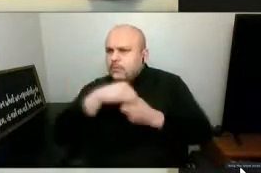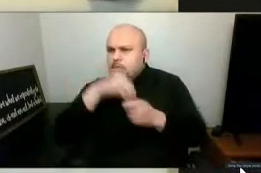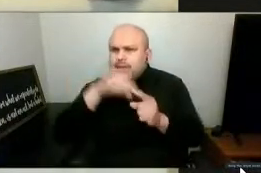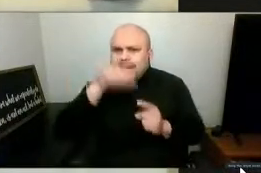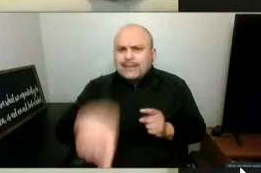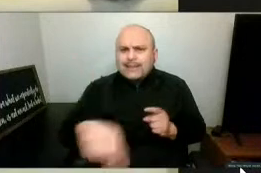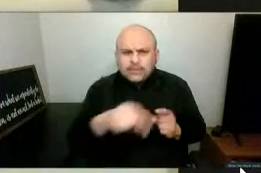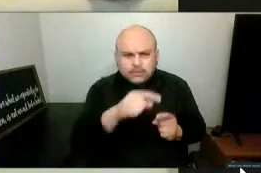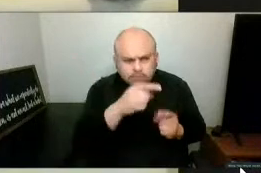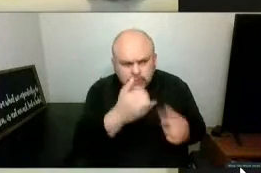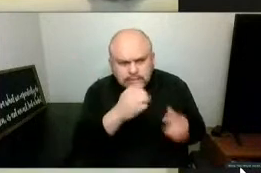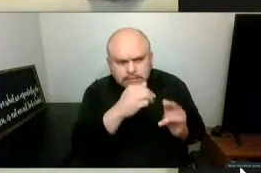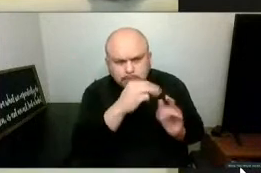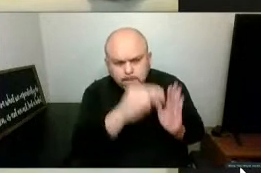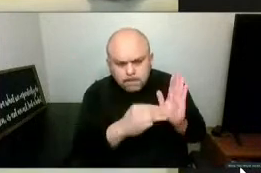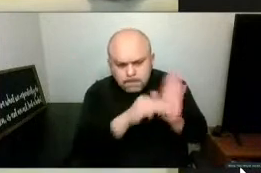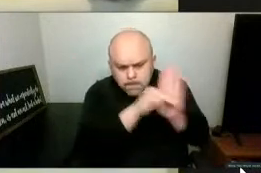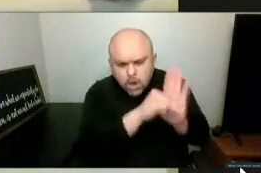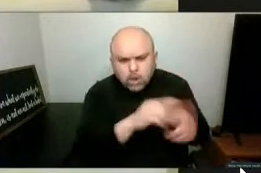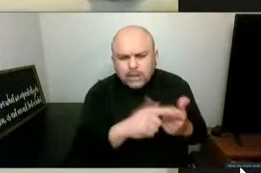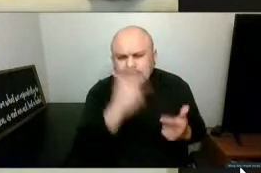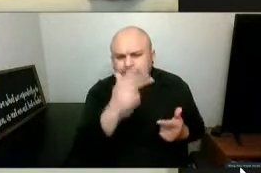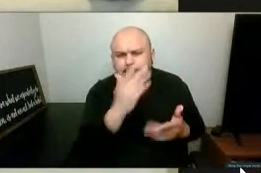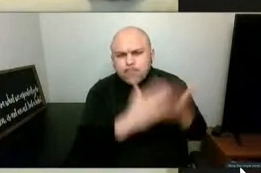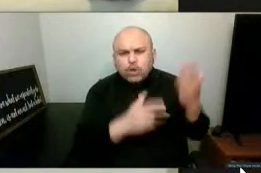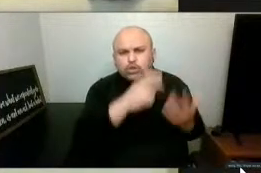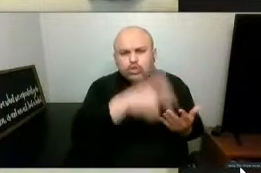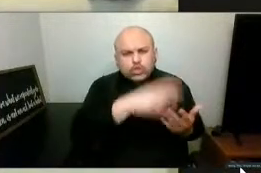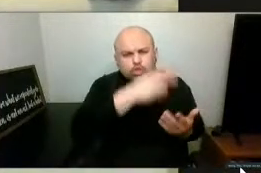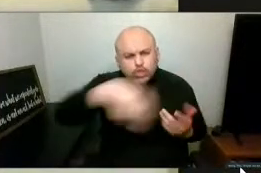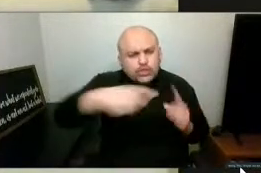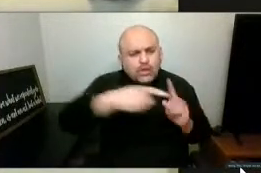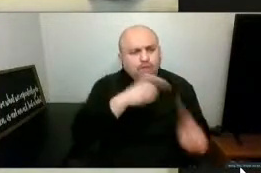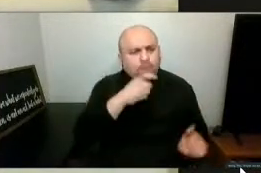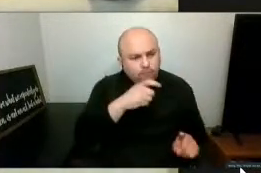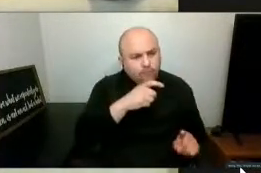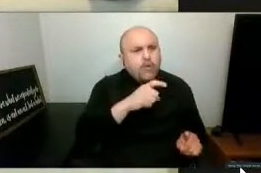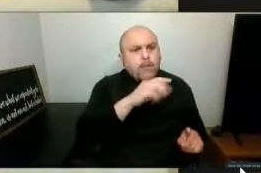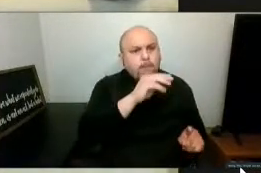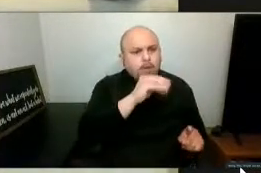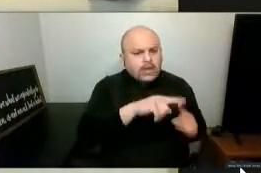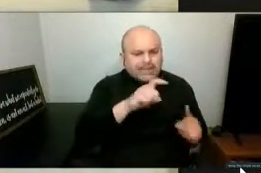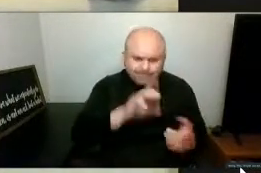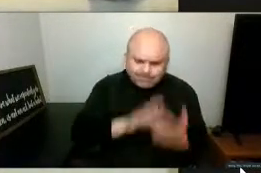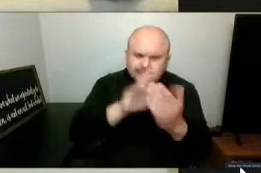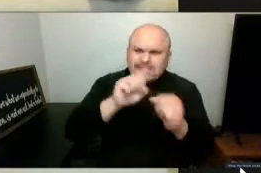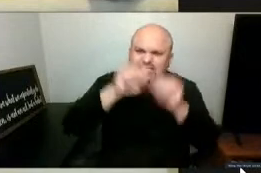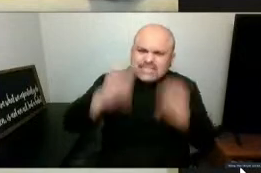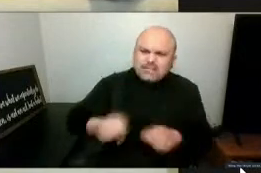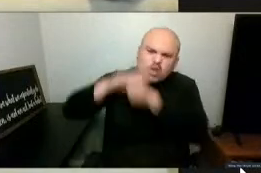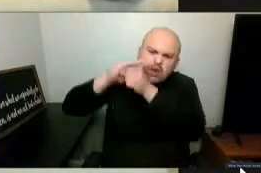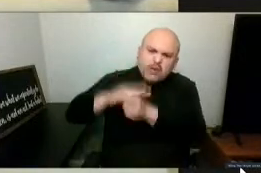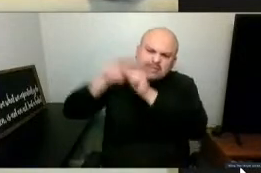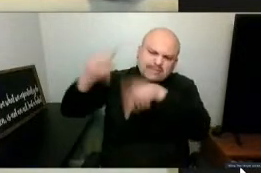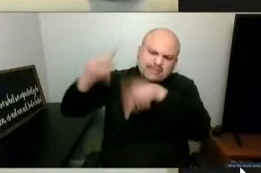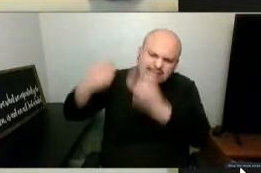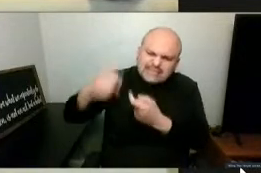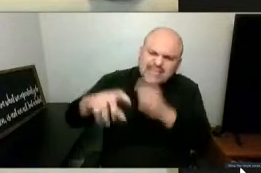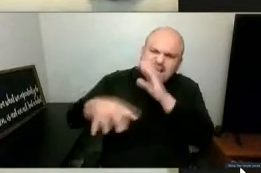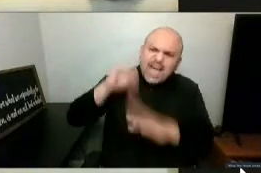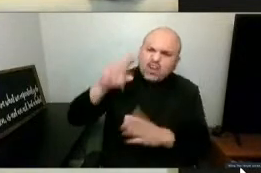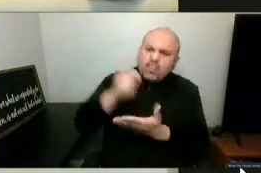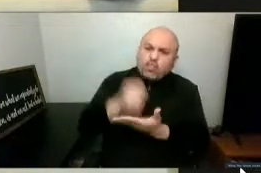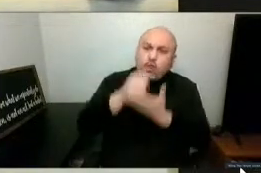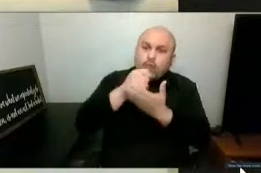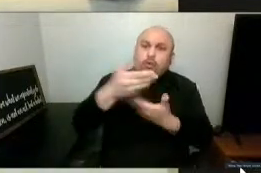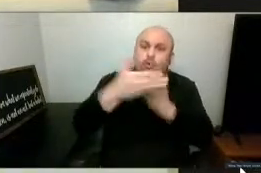The mental health field must shift from neutrality to directly addressing systemic oppression in and out of the therapy room in order to meet this